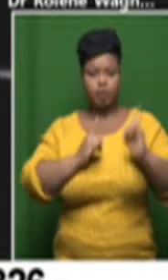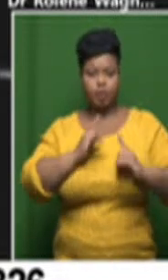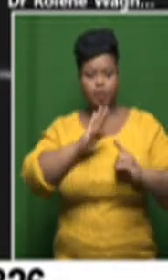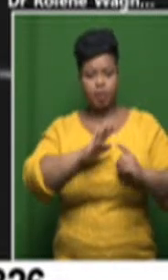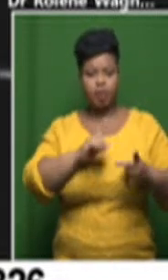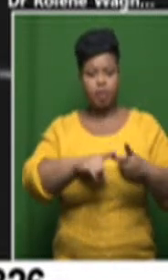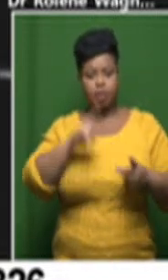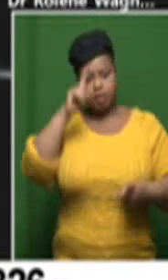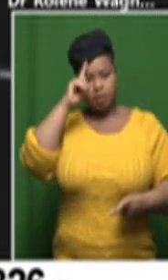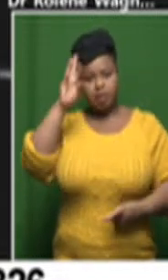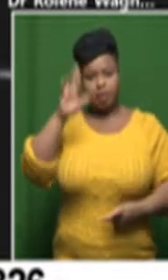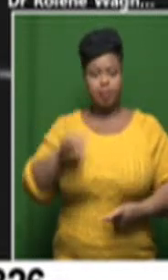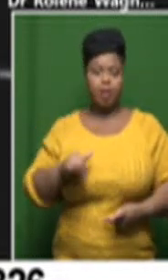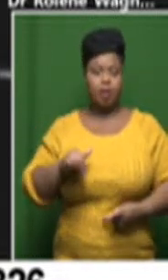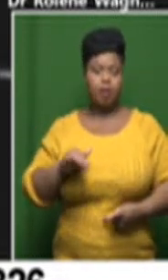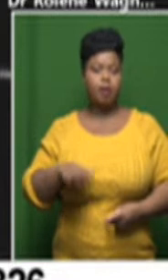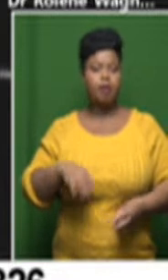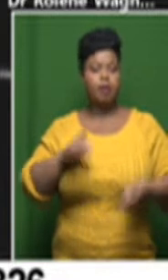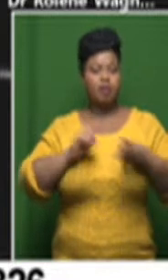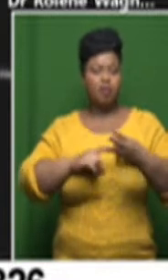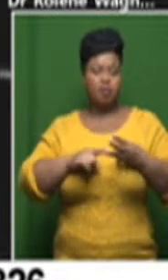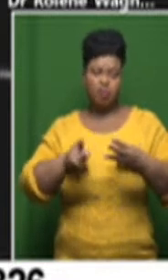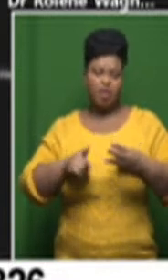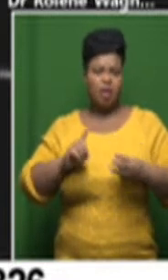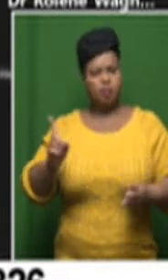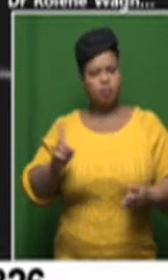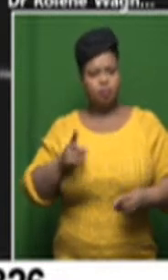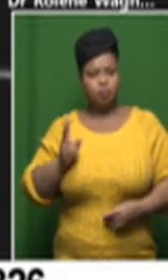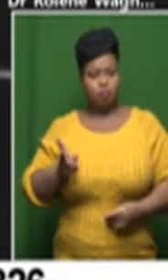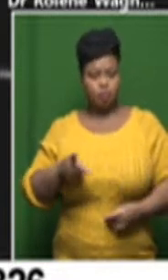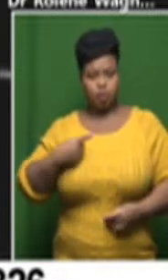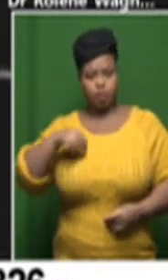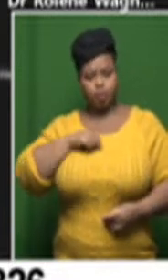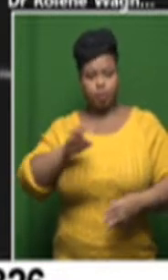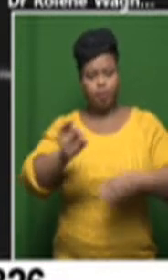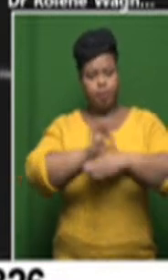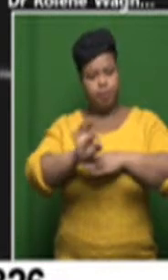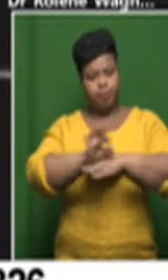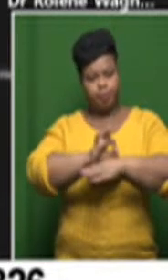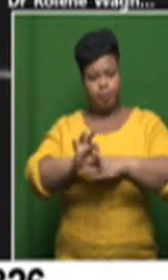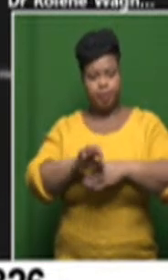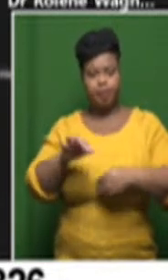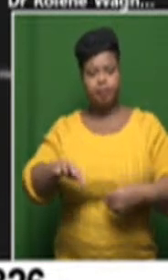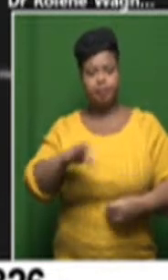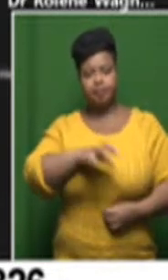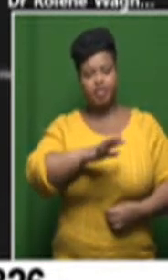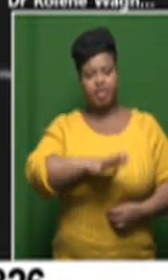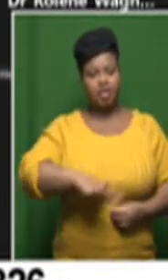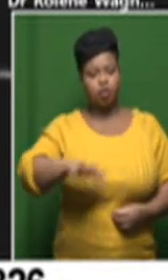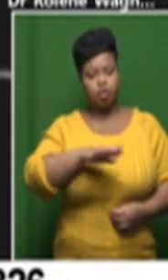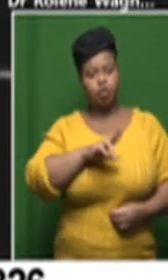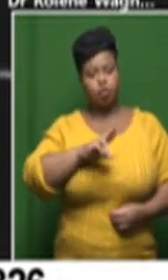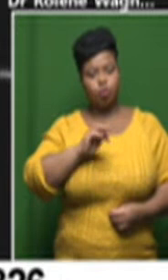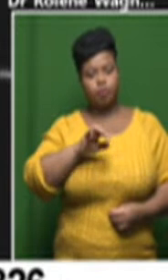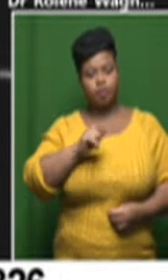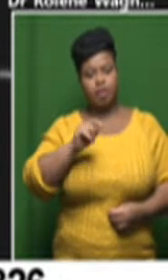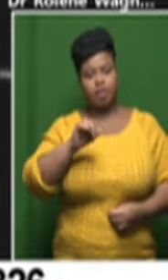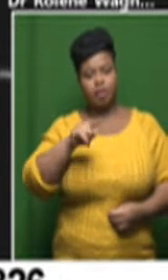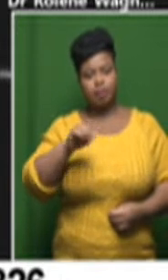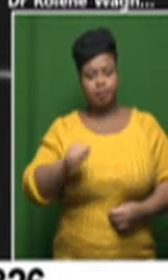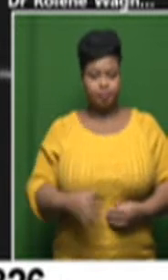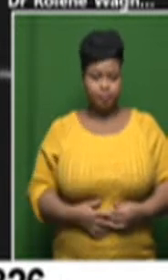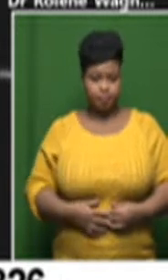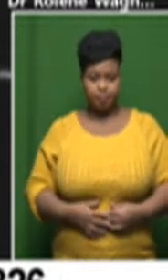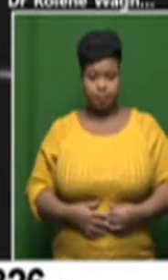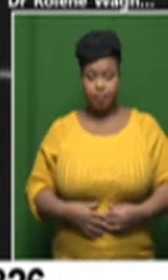in the Nelson Mandela Metro, but we also are planning to have sites out in Mthatha. In